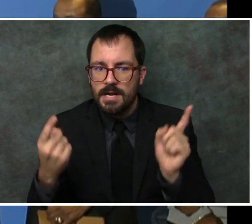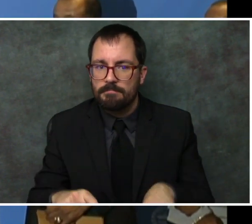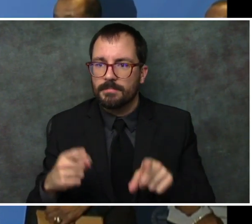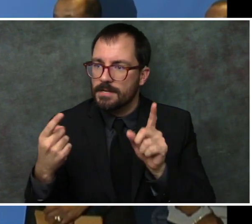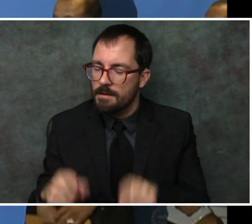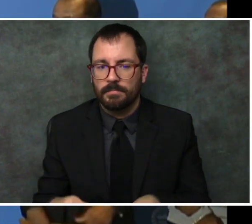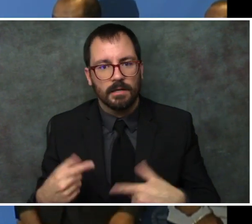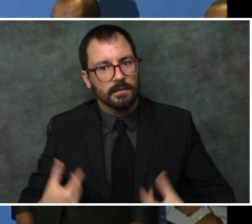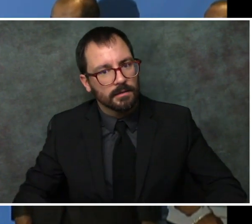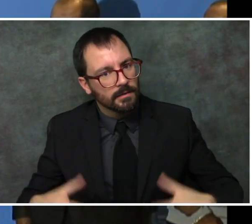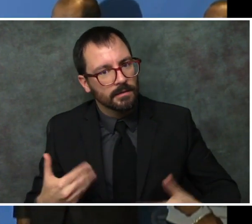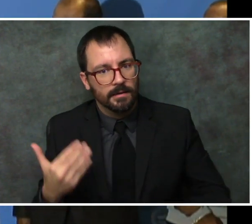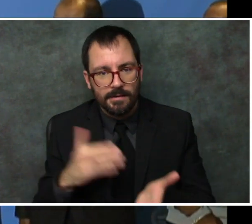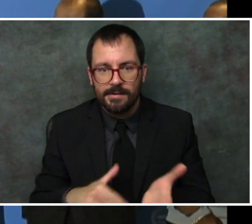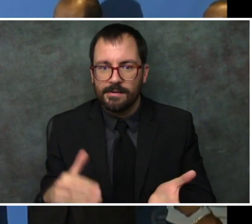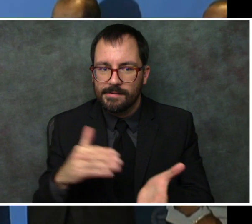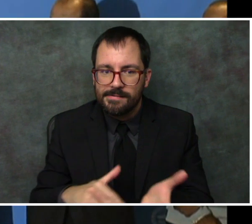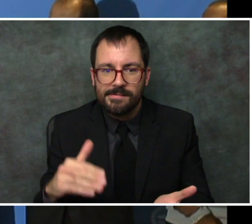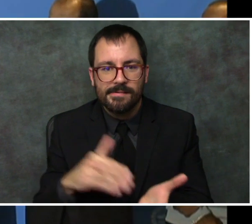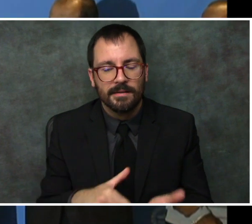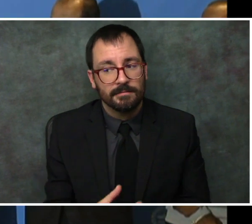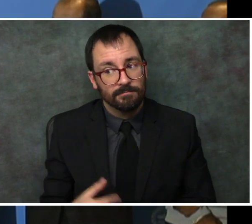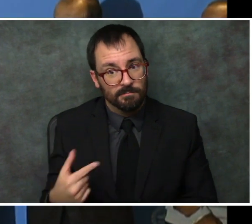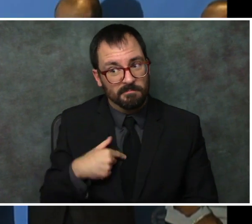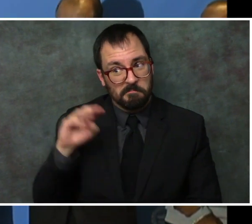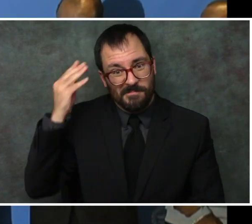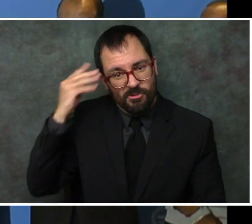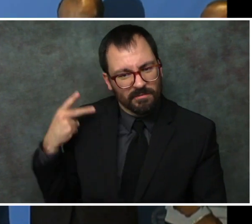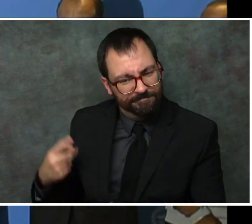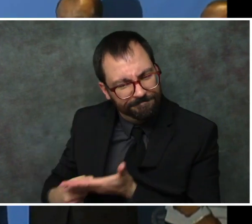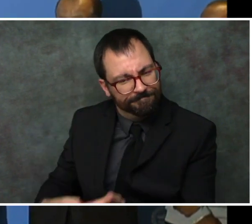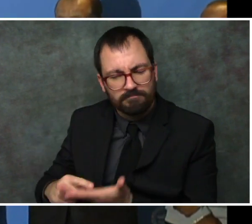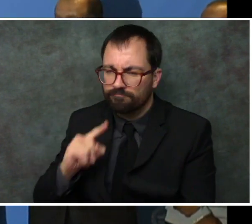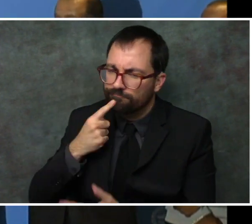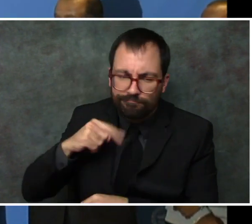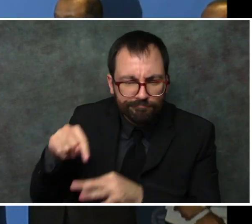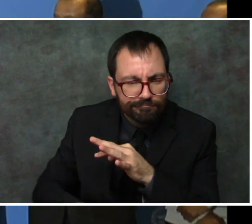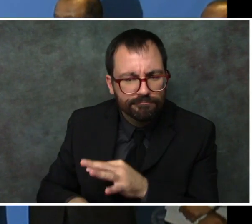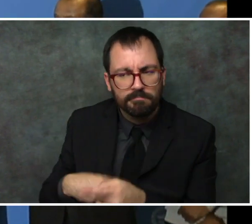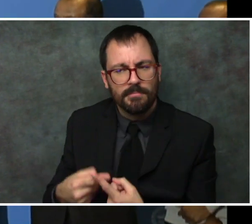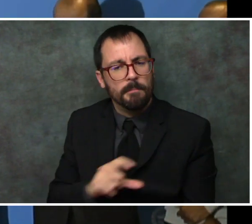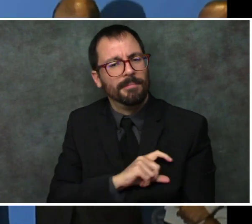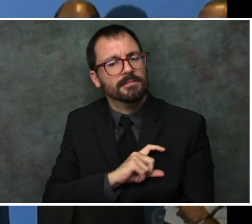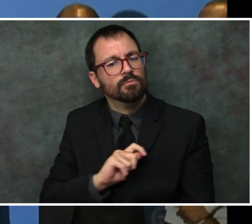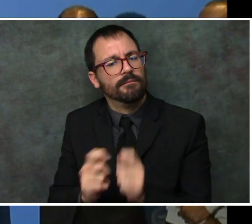Myself and the mayor, we had a serious discussion about police reform and 21st century policing.